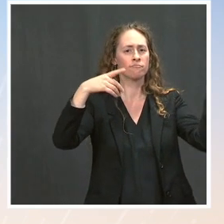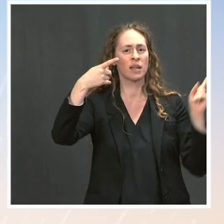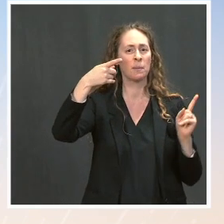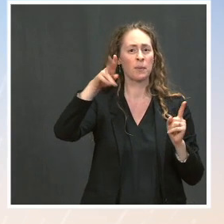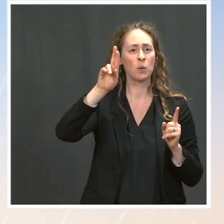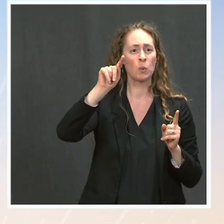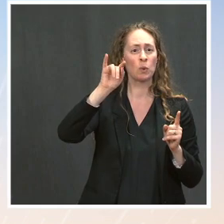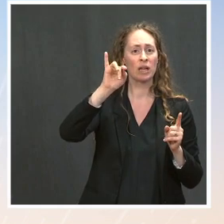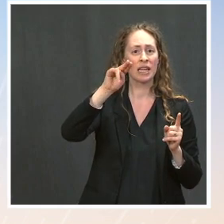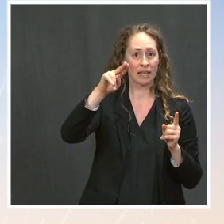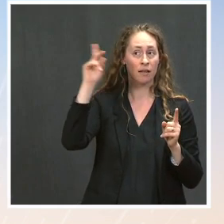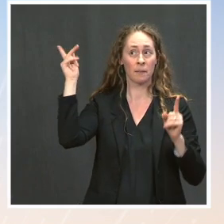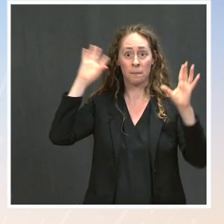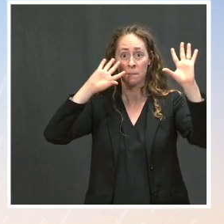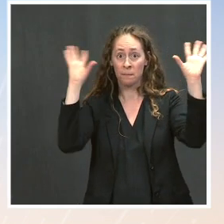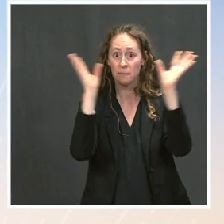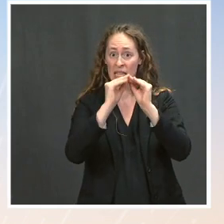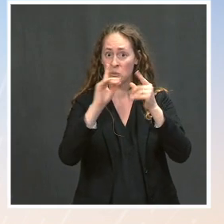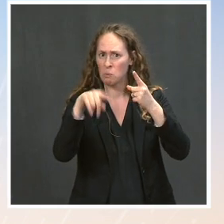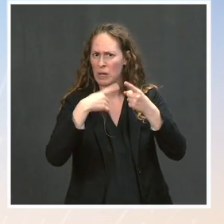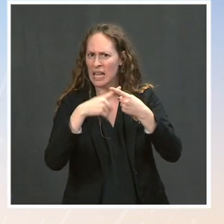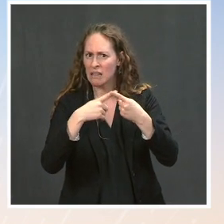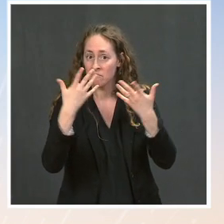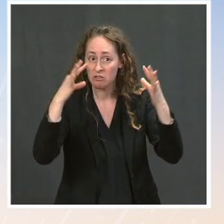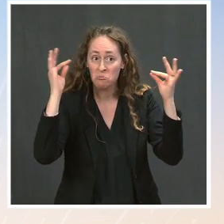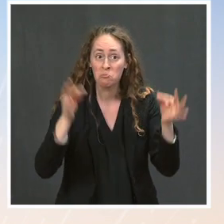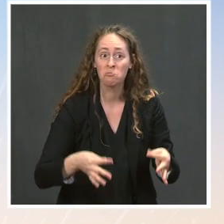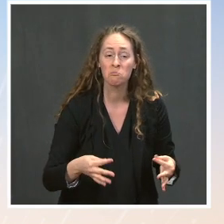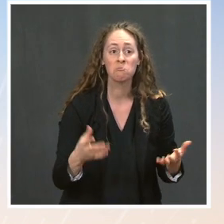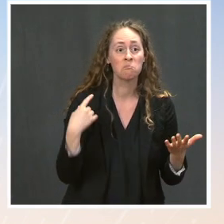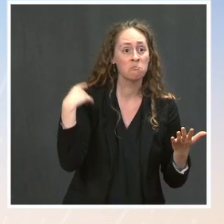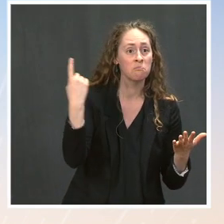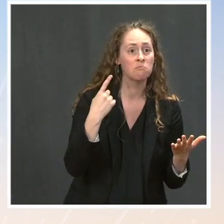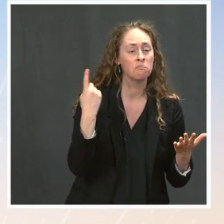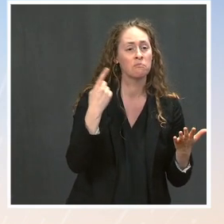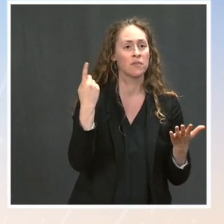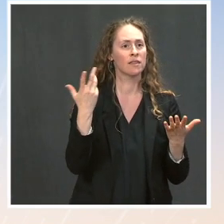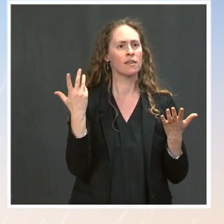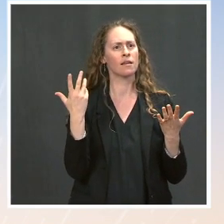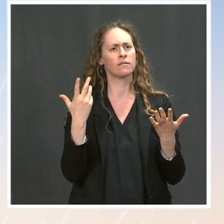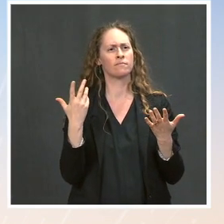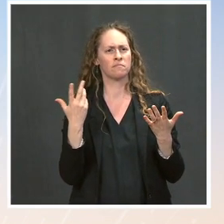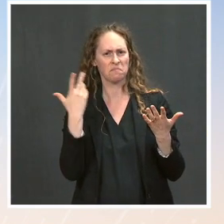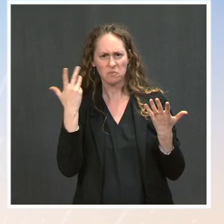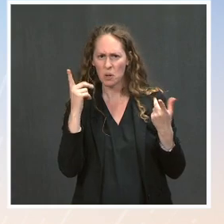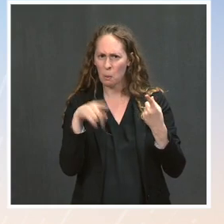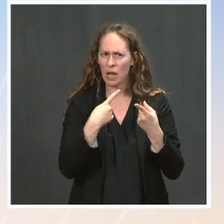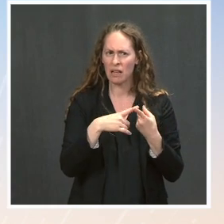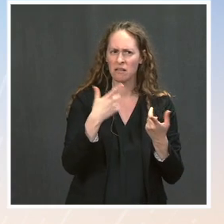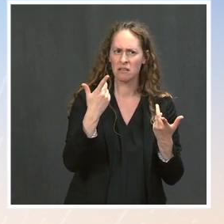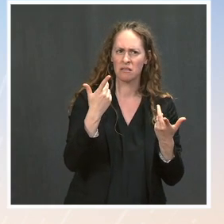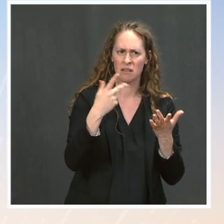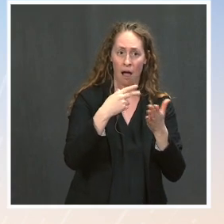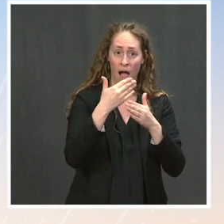that you're looking at the 15th and 16th of June, which would be right after the G7 summit. Is that the intention, to sort of twin those